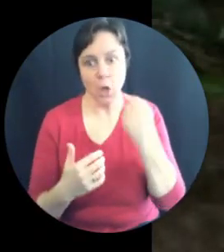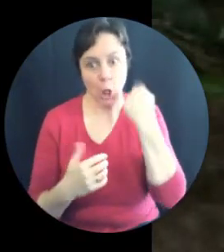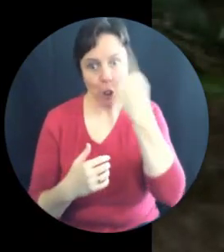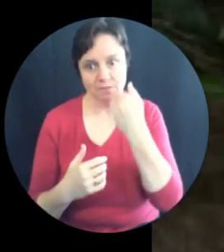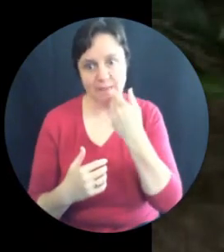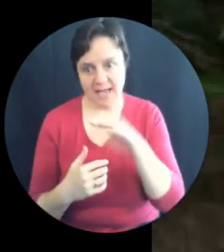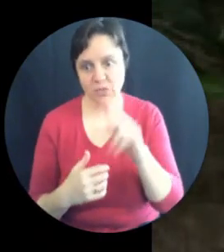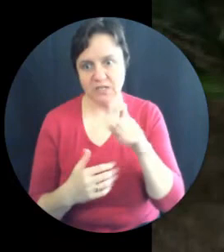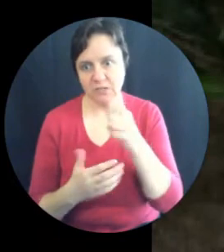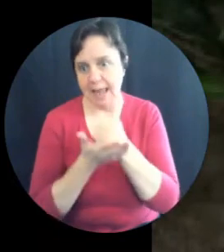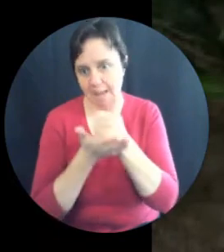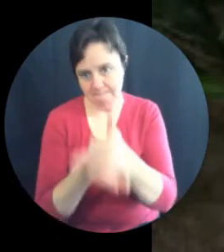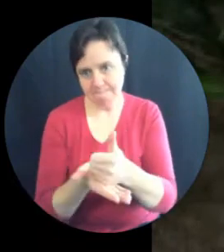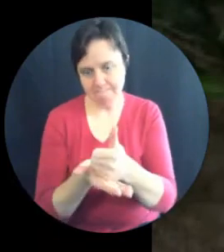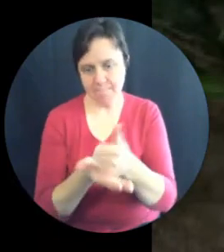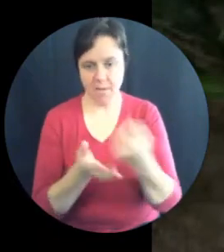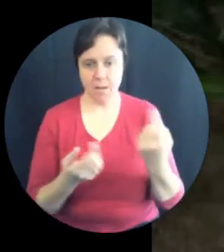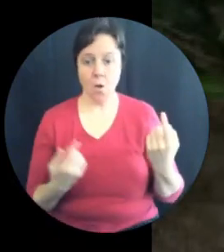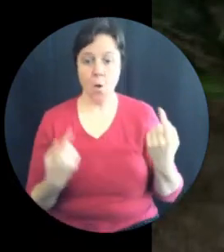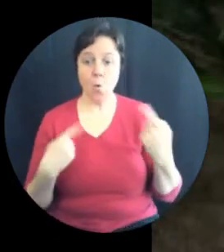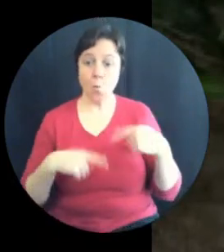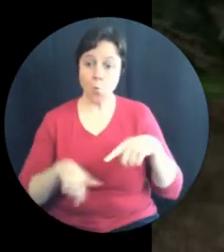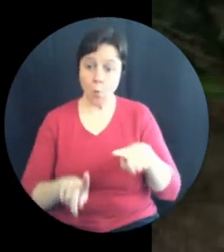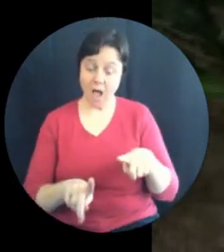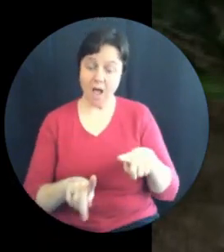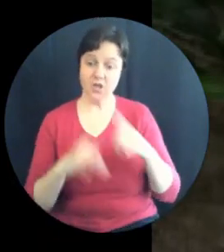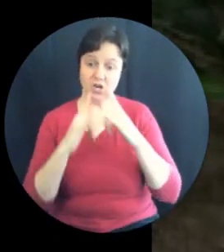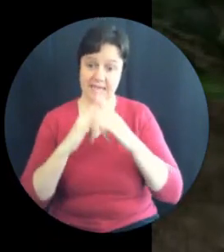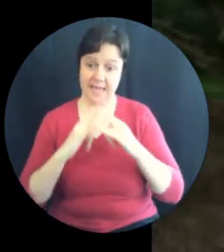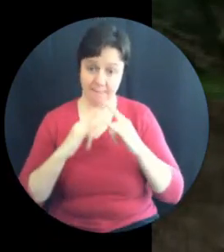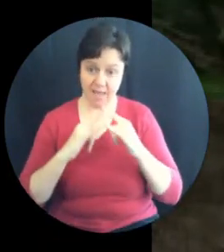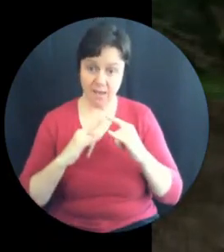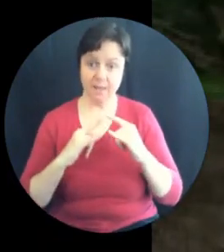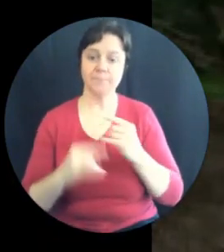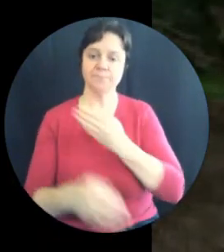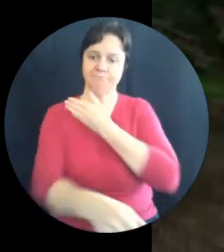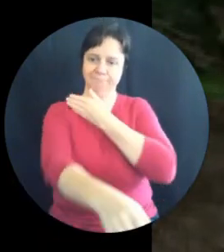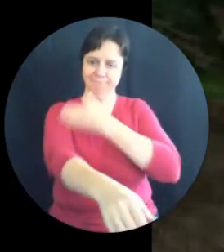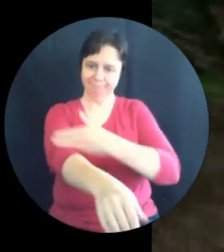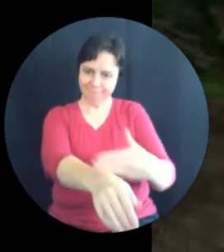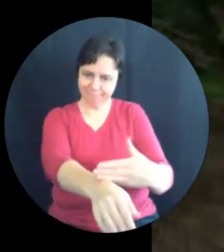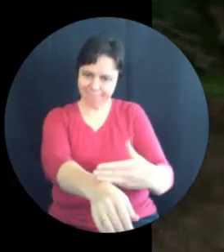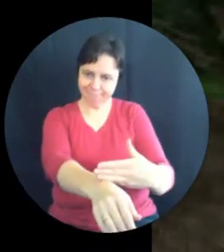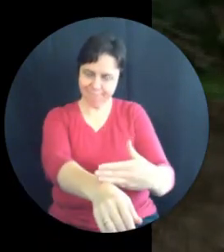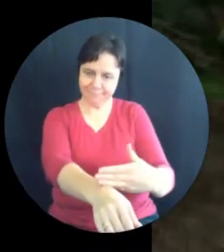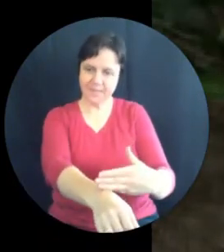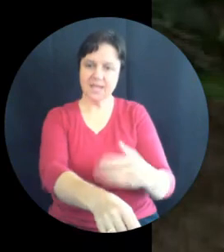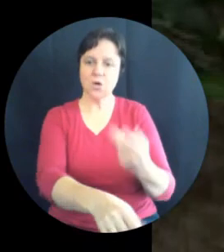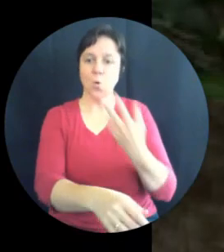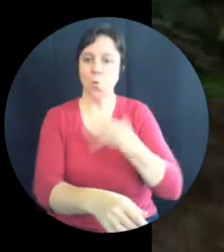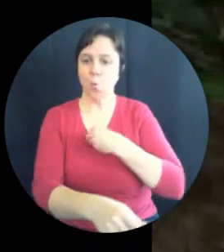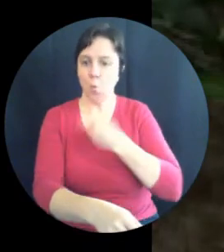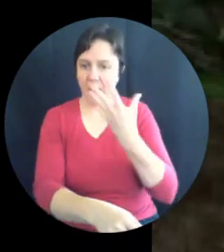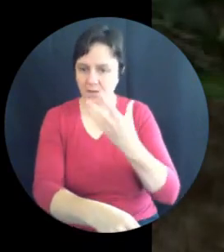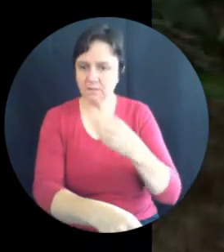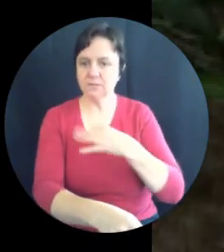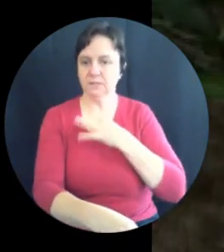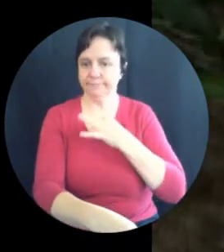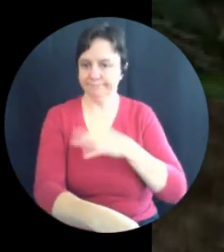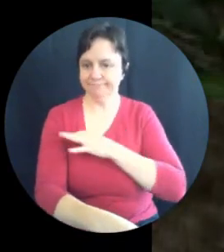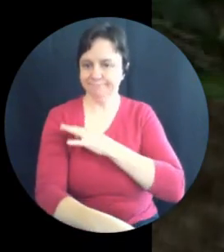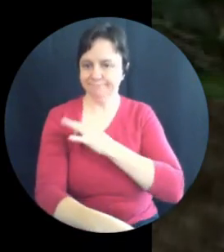when you're hiking, it's suggested that you wear long, light-colored sleeves because then you can actually see ticks on you. And you want to